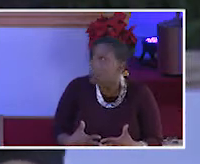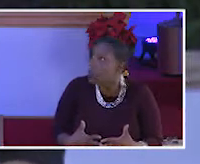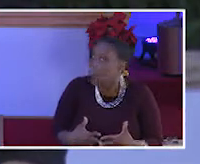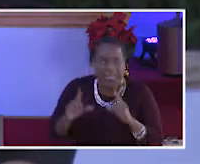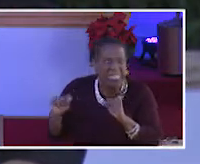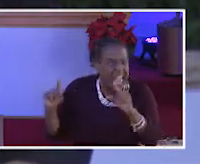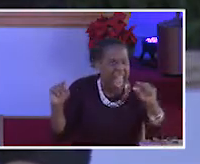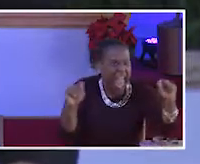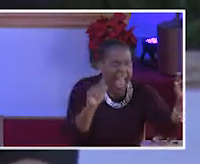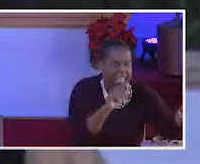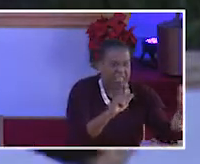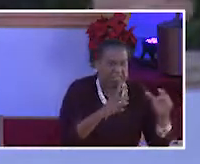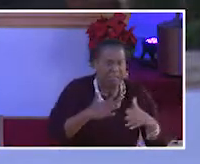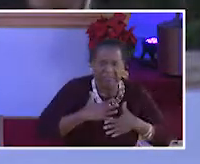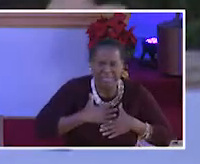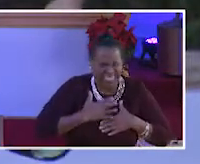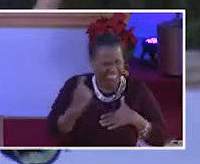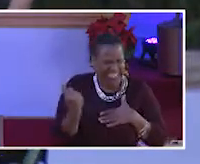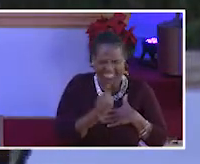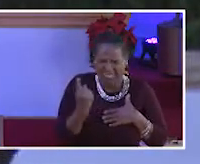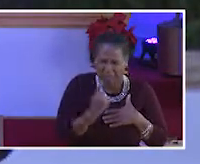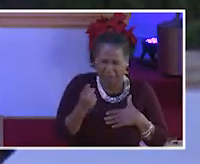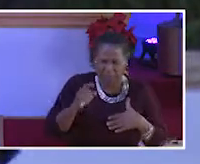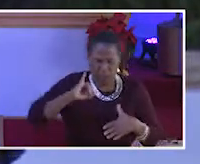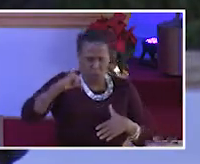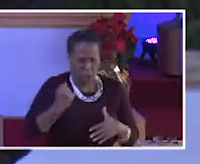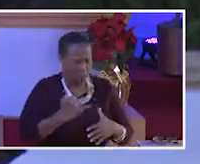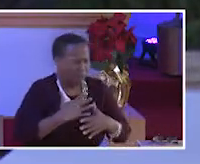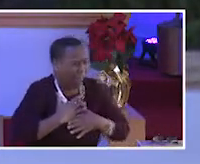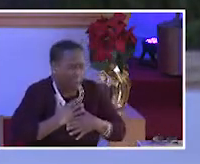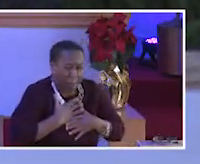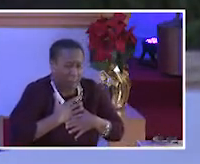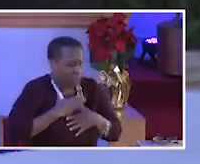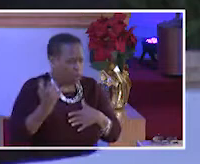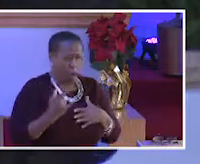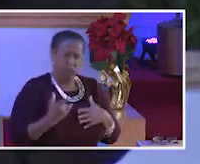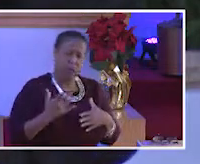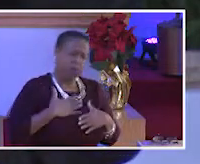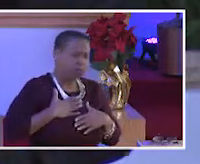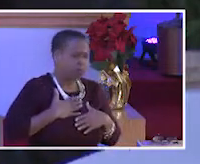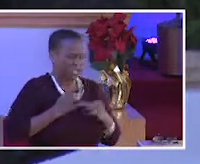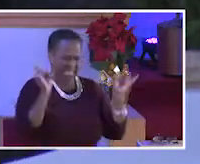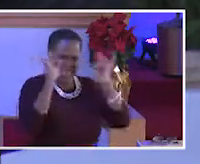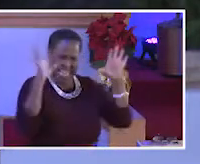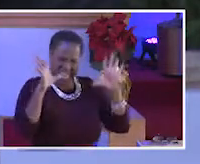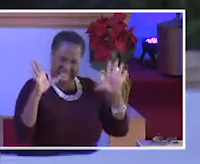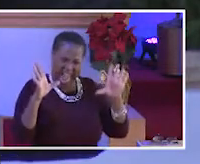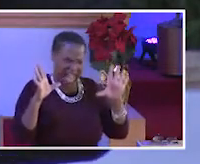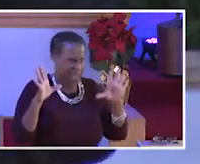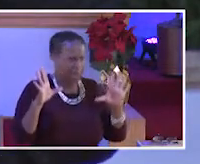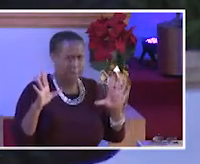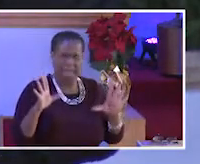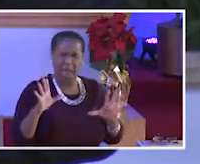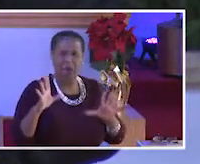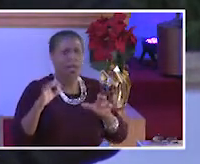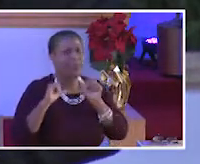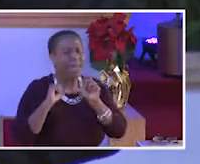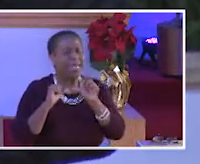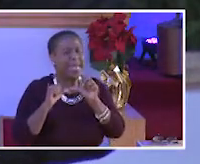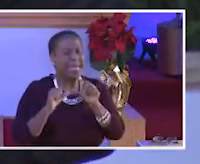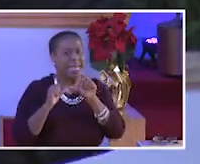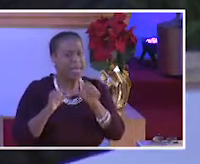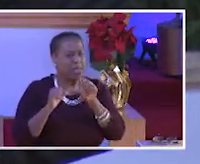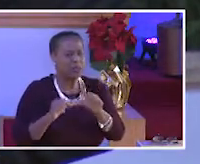scandal. It is something that rocks him to its core. It is the nightmare that keeps